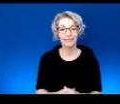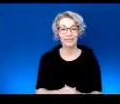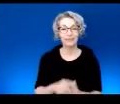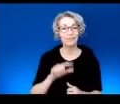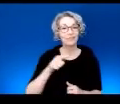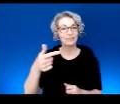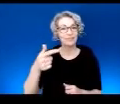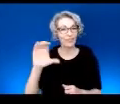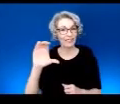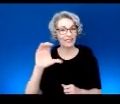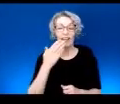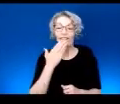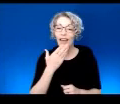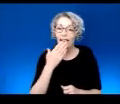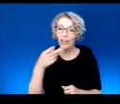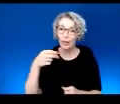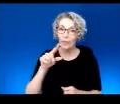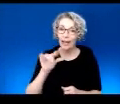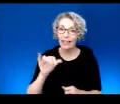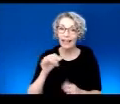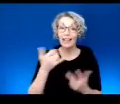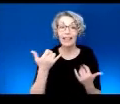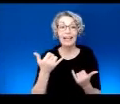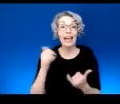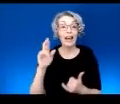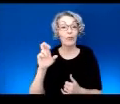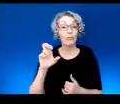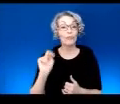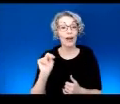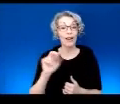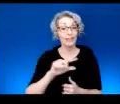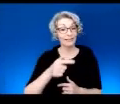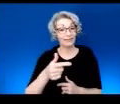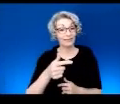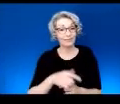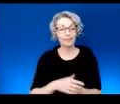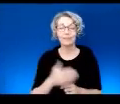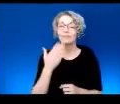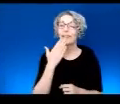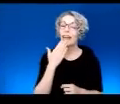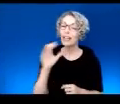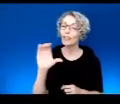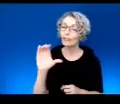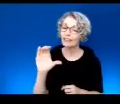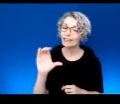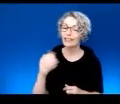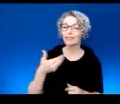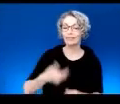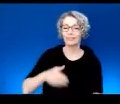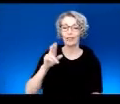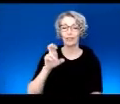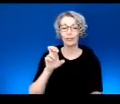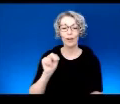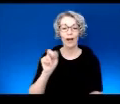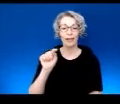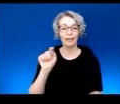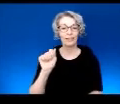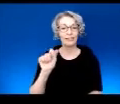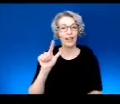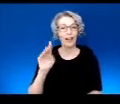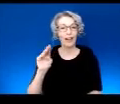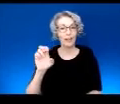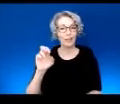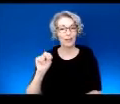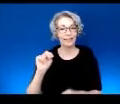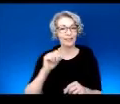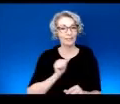Thank you so much, Peggy. And now we have Ron. Thank you, Christy. My name is Ron Tallman, and I am the